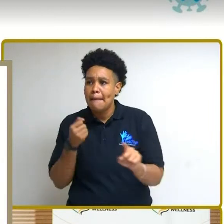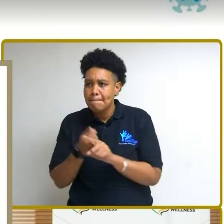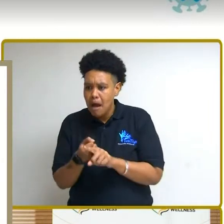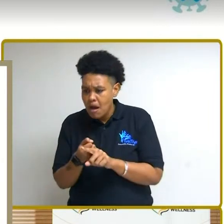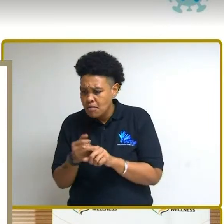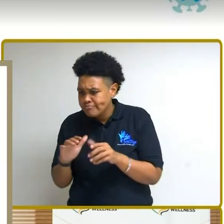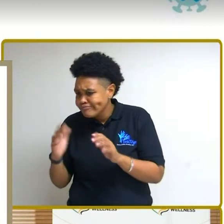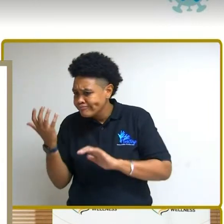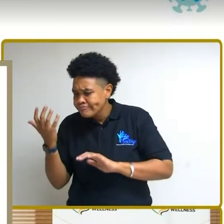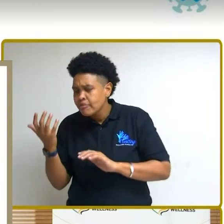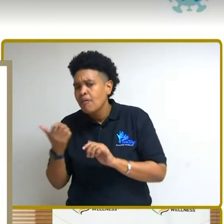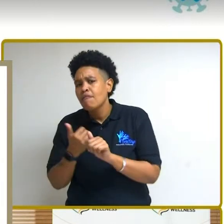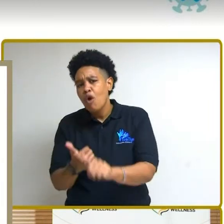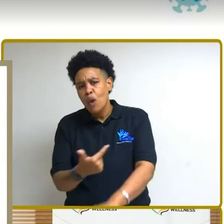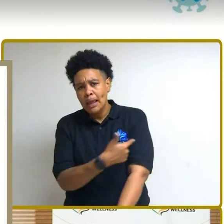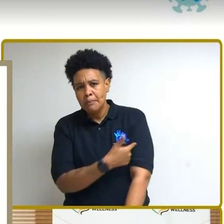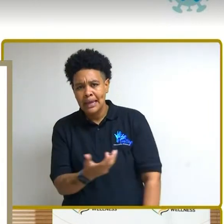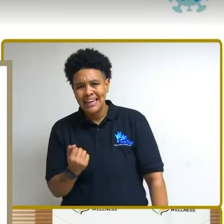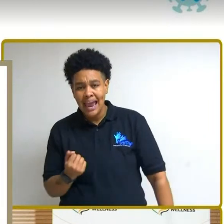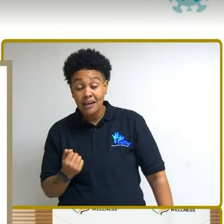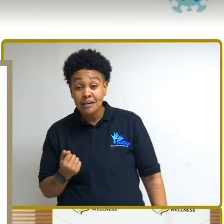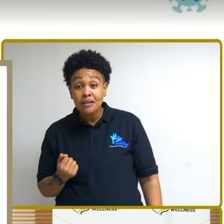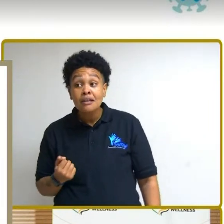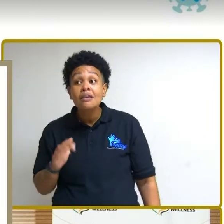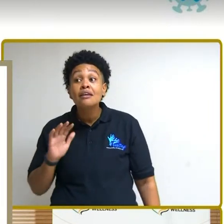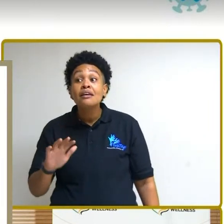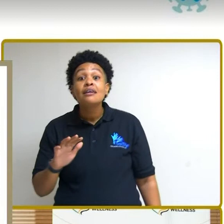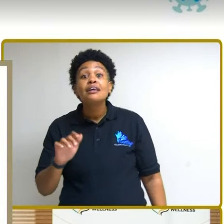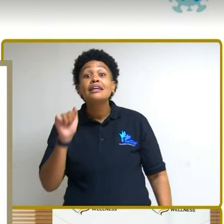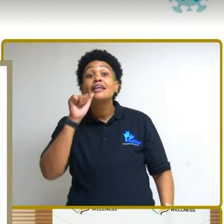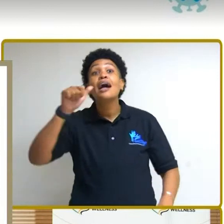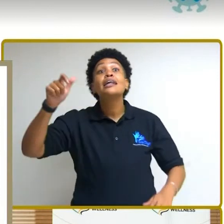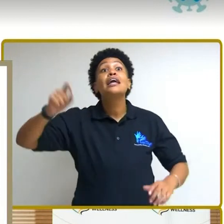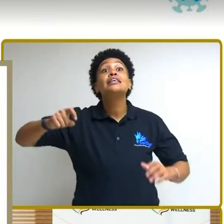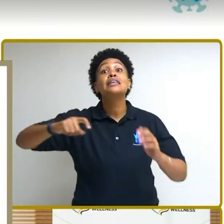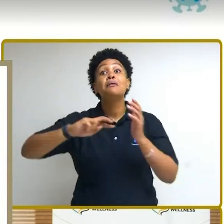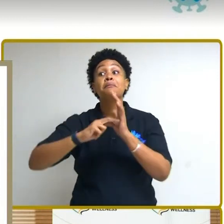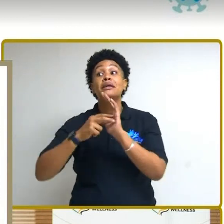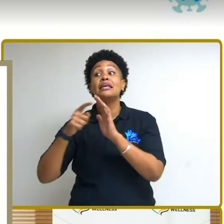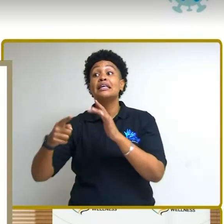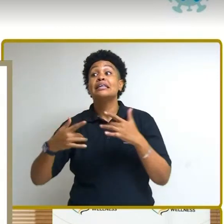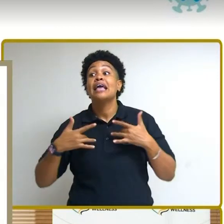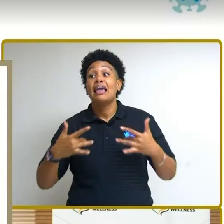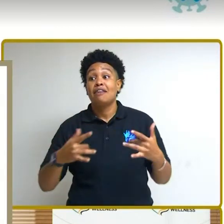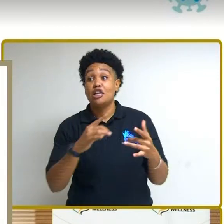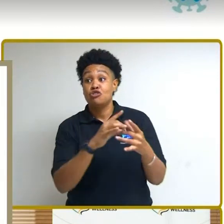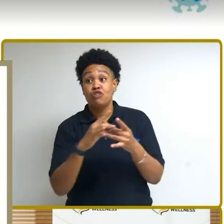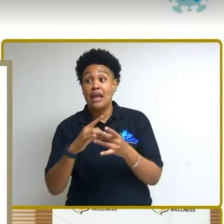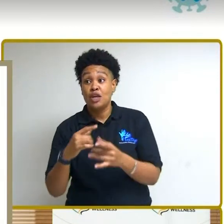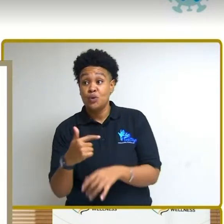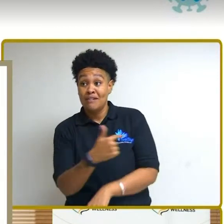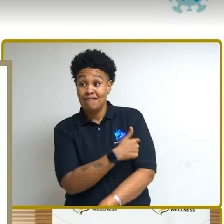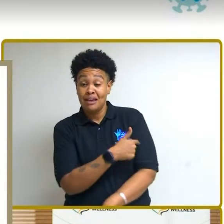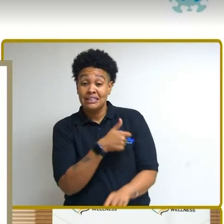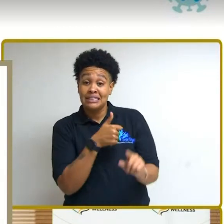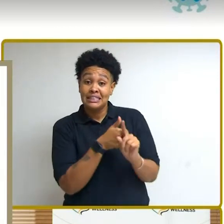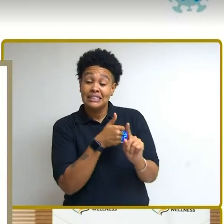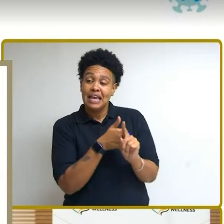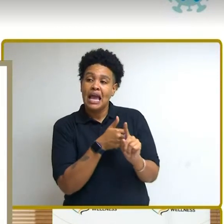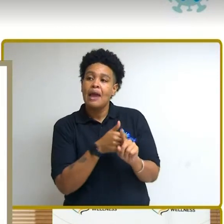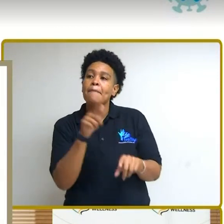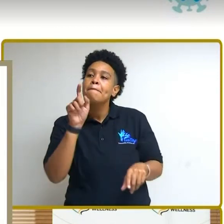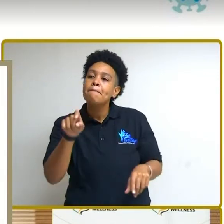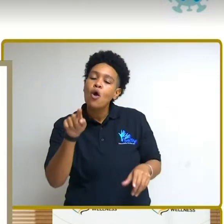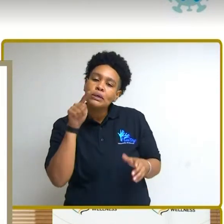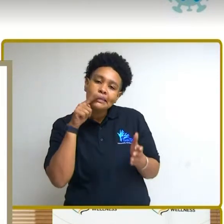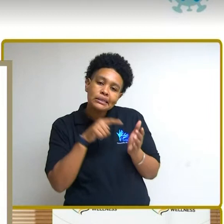immunization. While this does not necessarily mean that such events are related to the vaccination itself, they